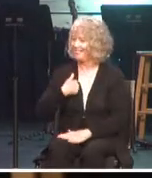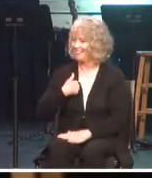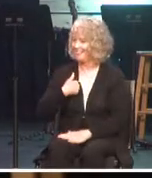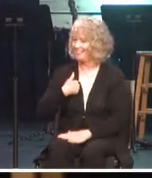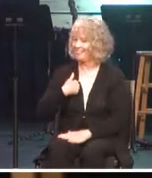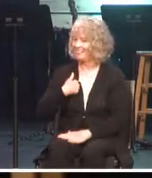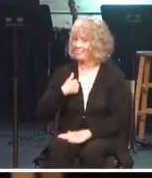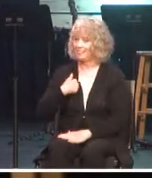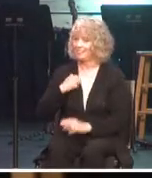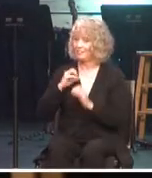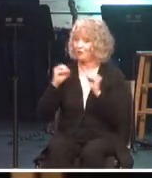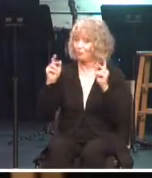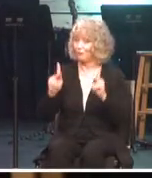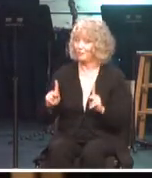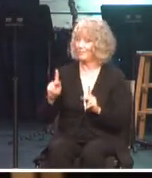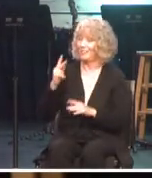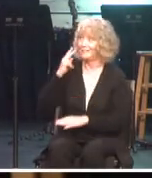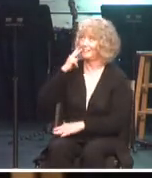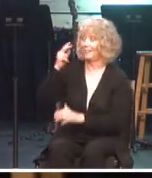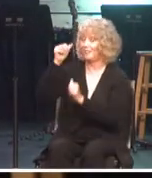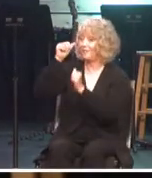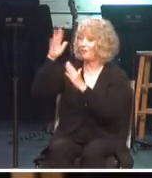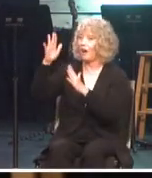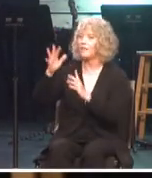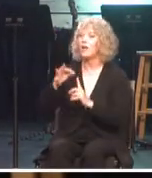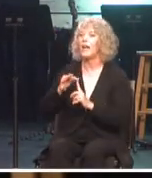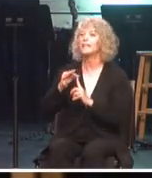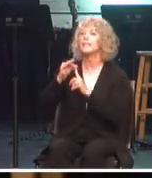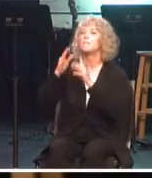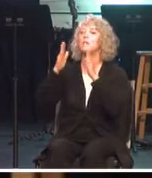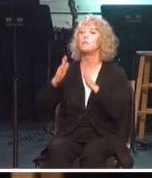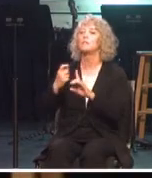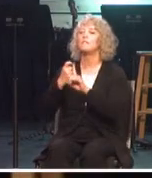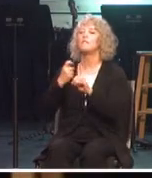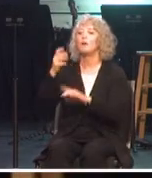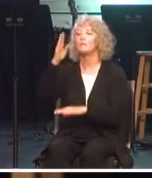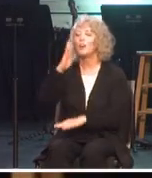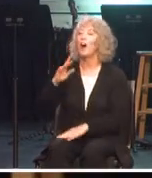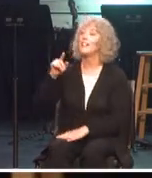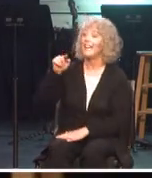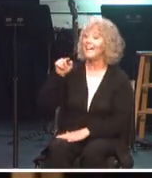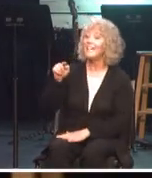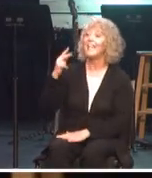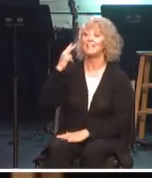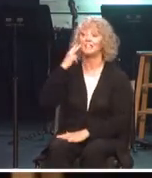Not that anyone has seen the Father, except the one who is from God, he has seen the Father.